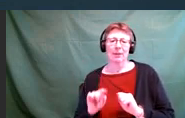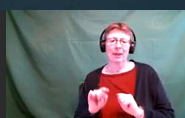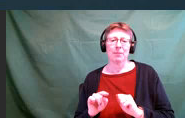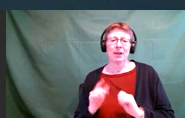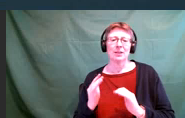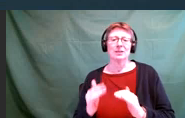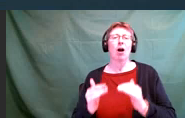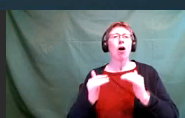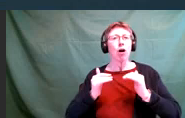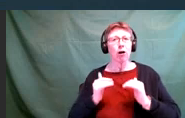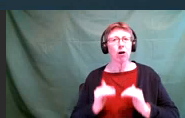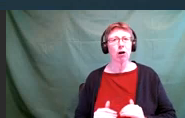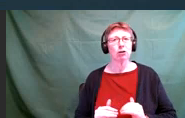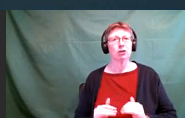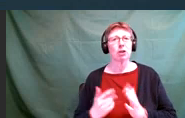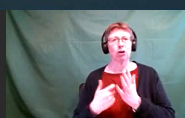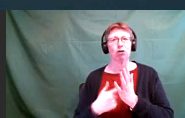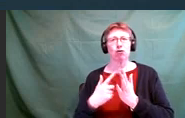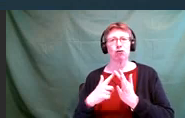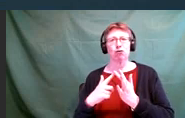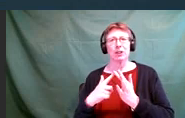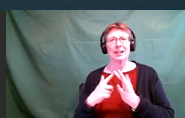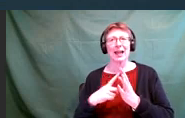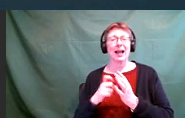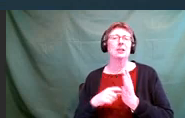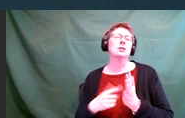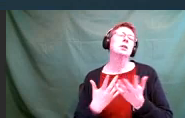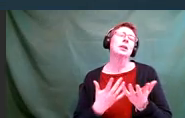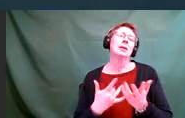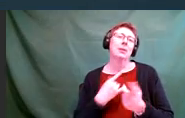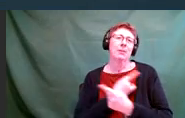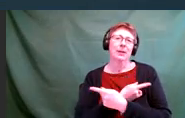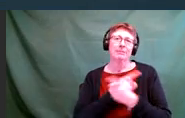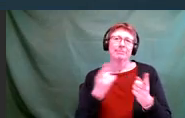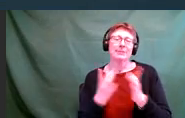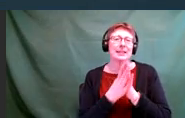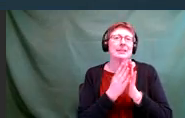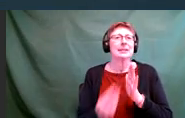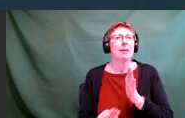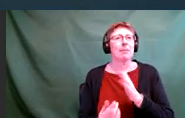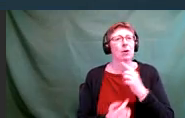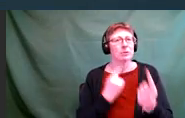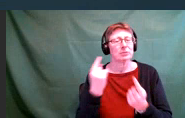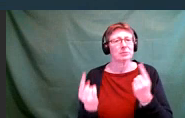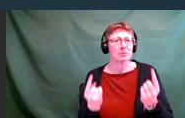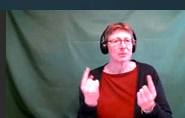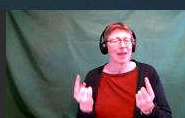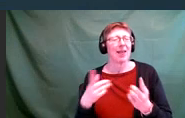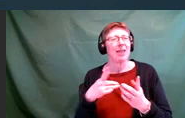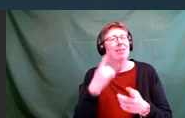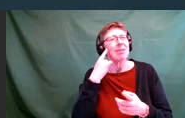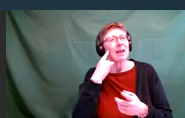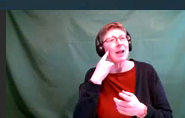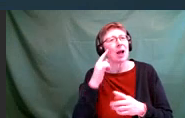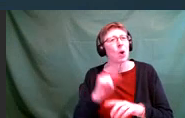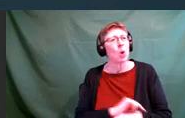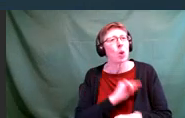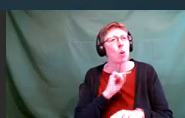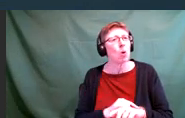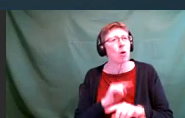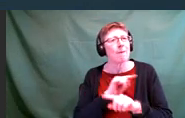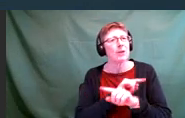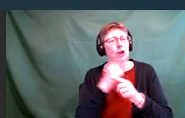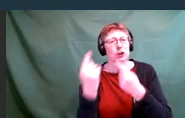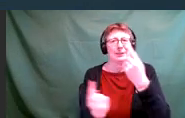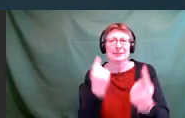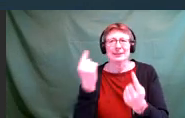If you think from your own personal point of view about how long it takes for you to react